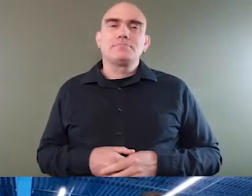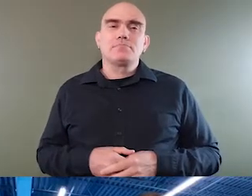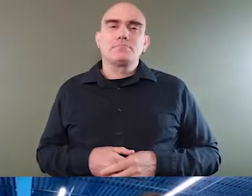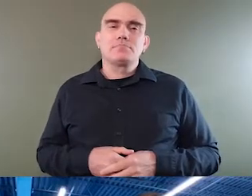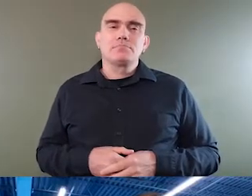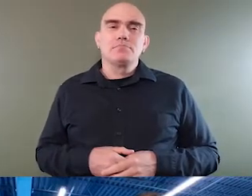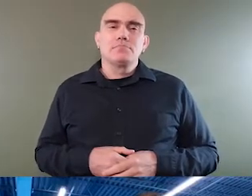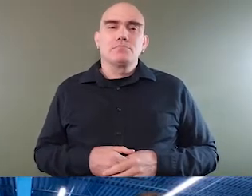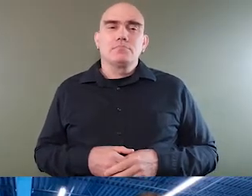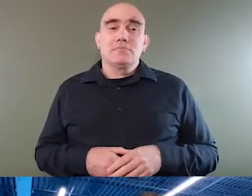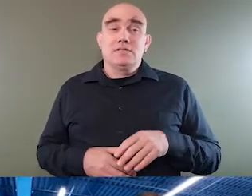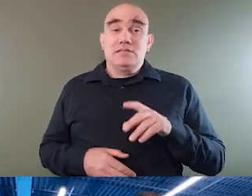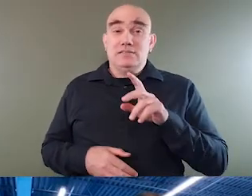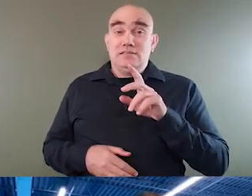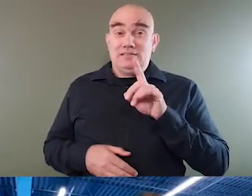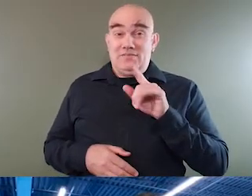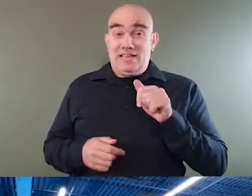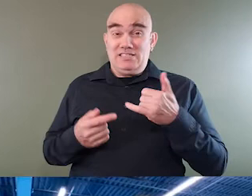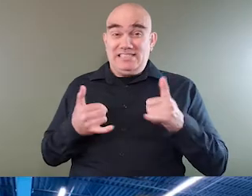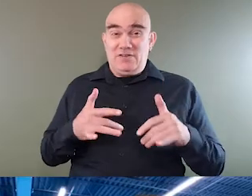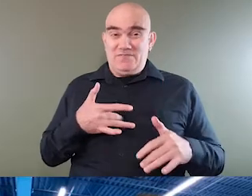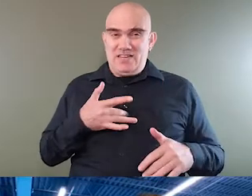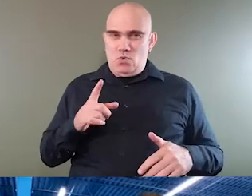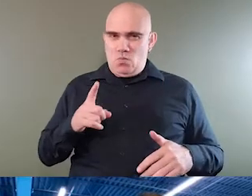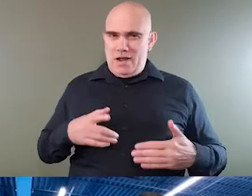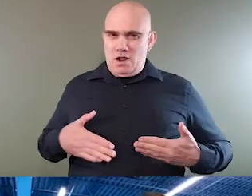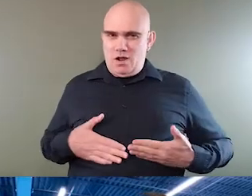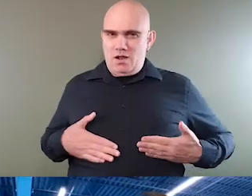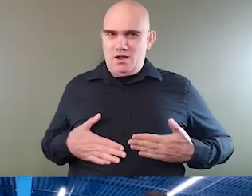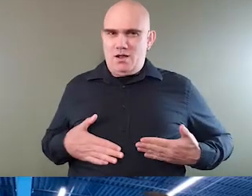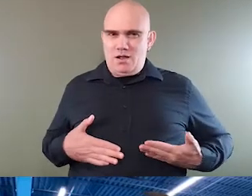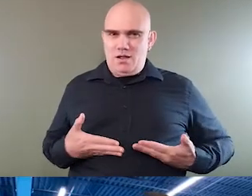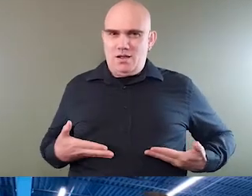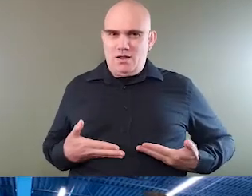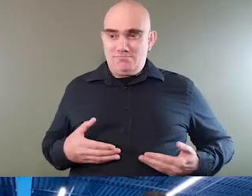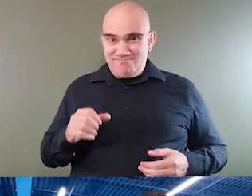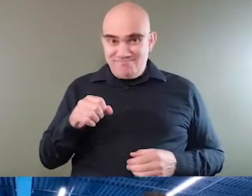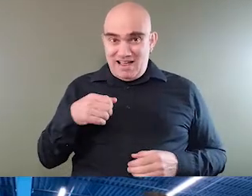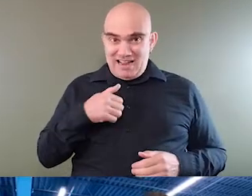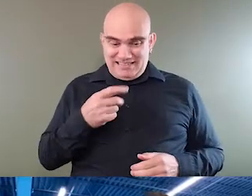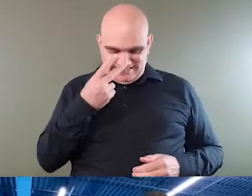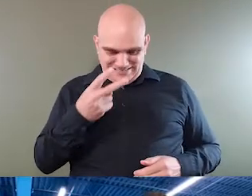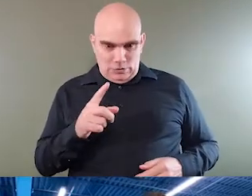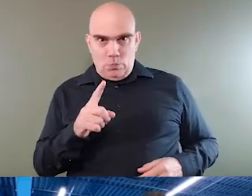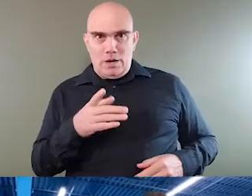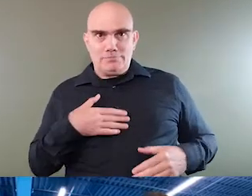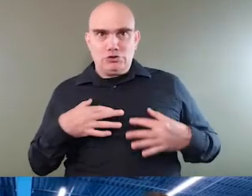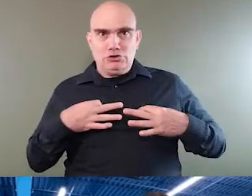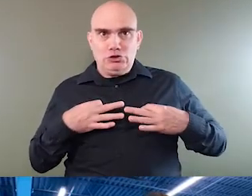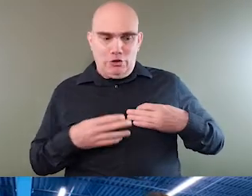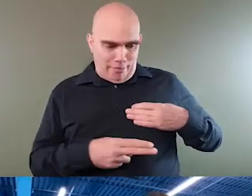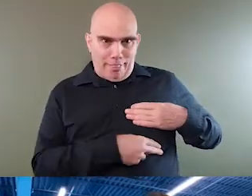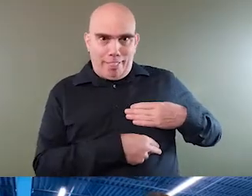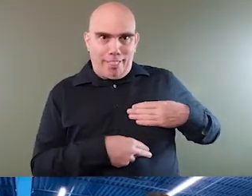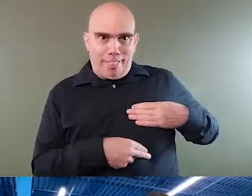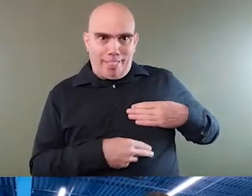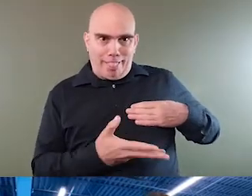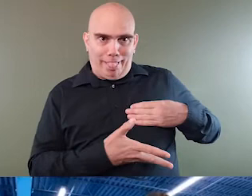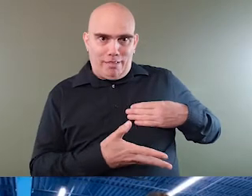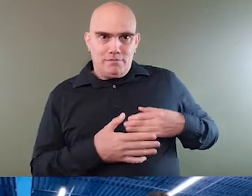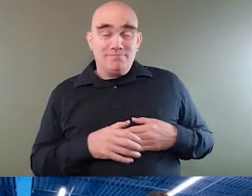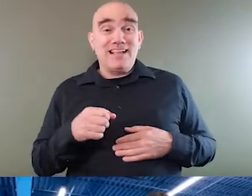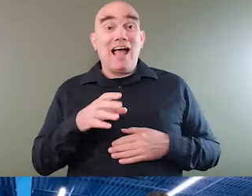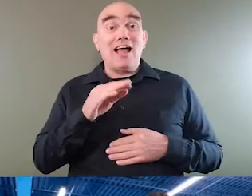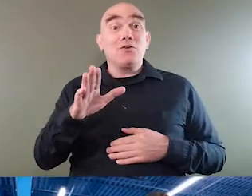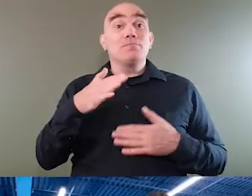David, can you still feel where your strap was a little bit? Absolutely. I can see the mark on my shirt. Yeah, and your